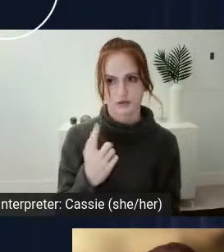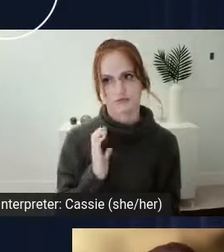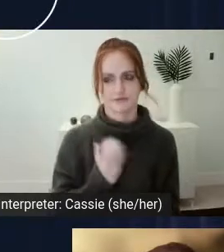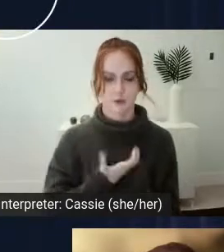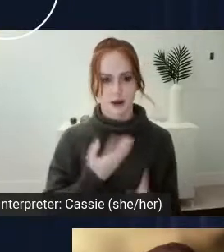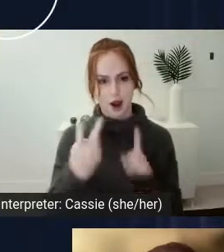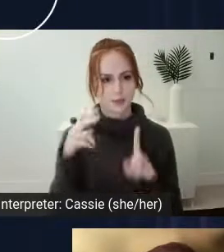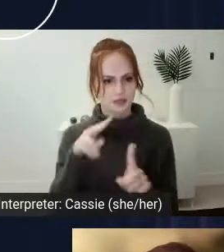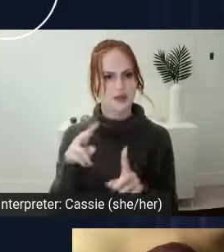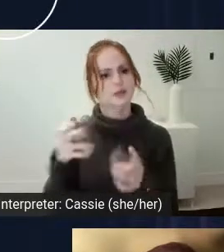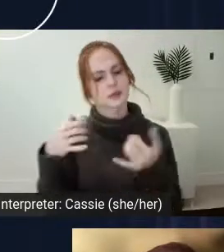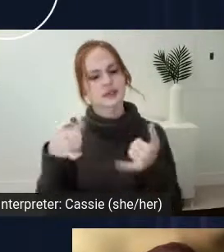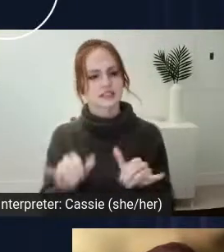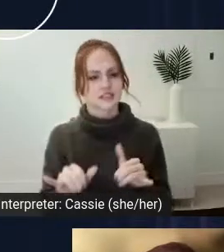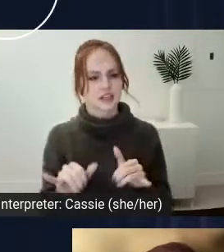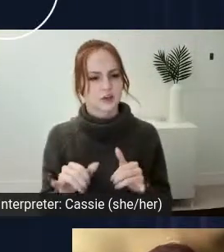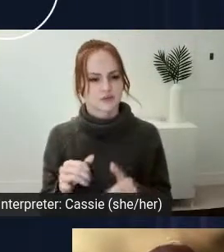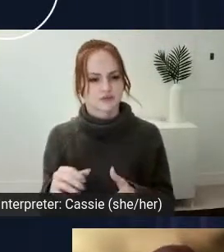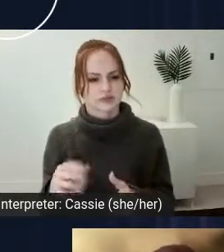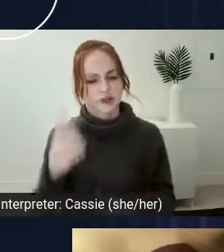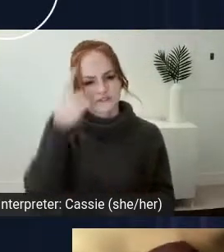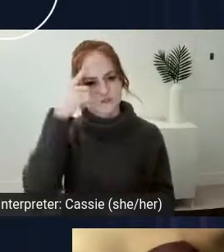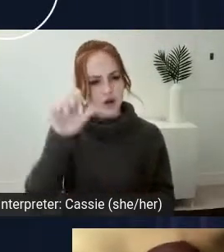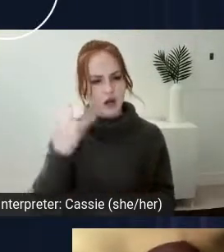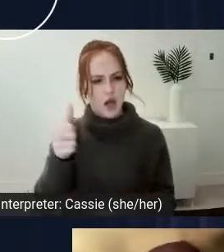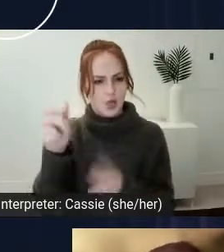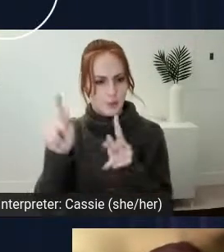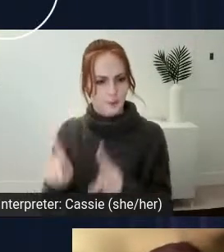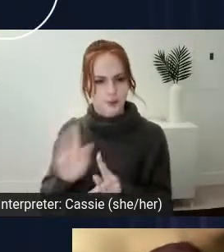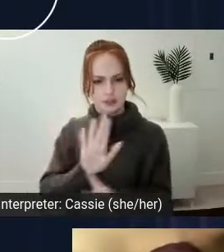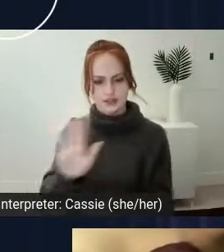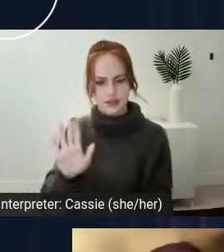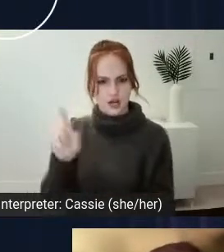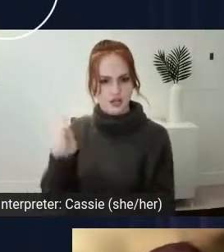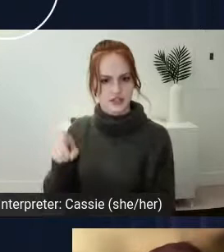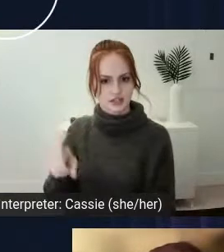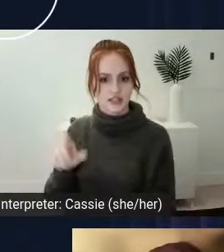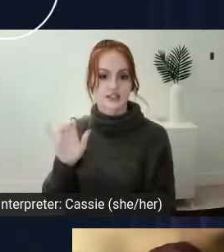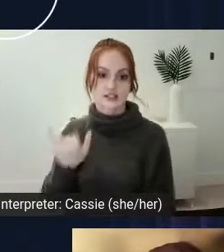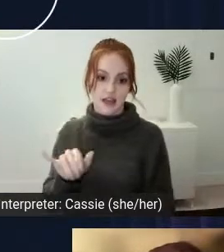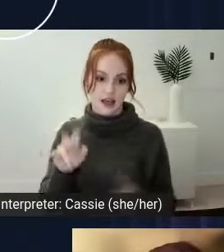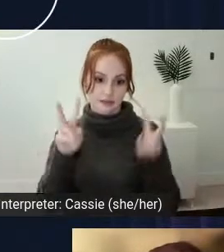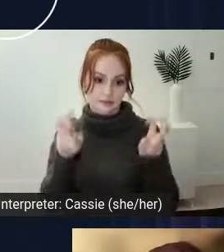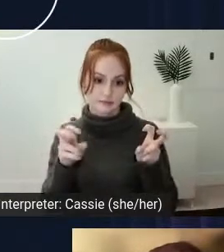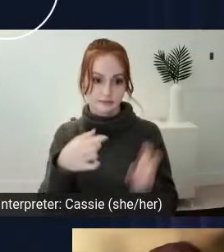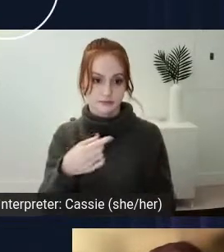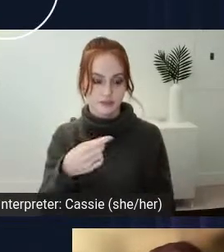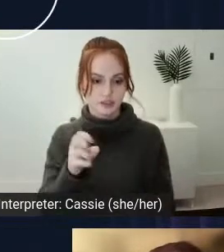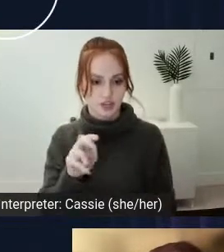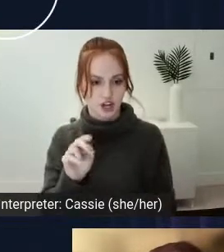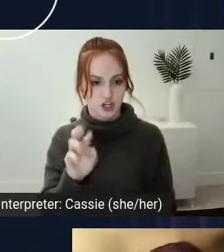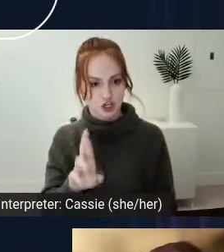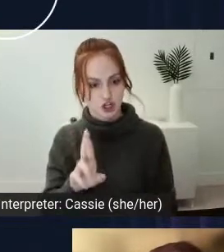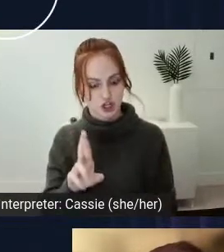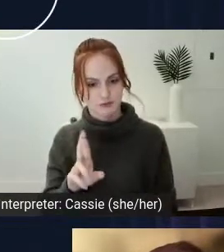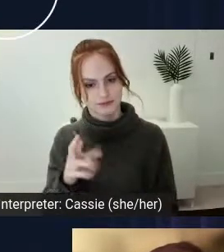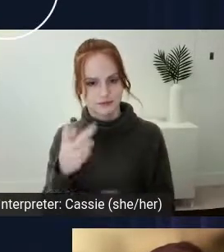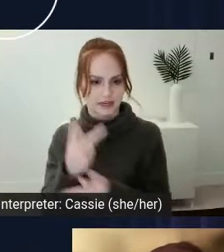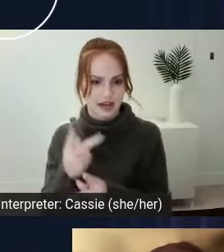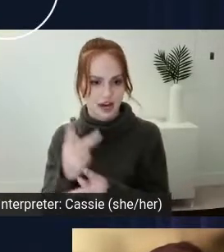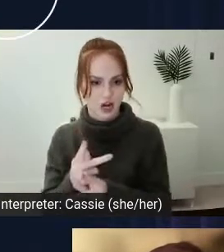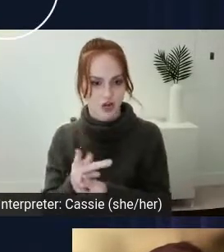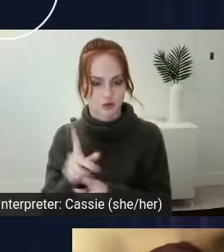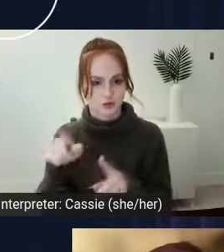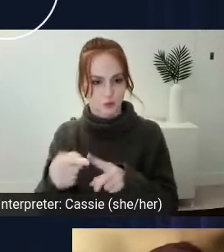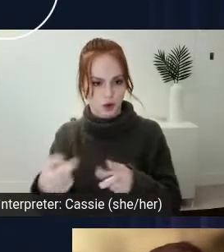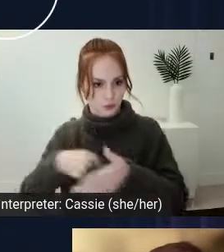kind of gender for someone else's needs, right? But that is for cisgender, or as a, you know, as a child, they're considered cisgender care.